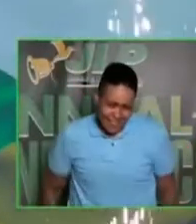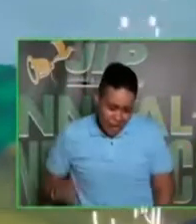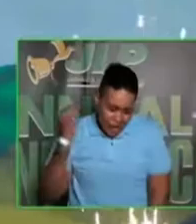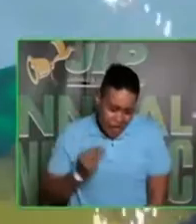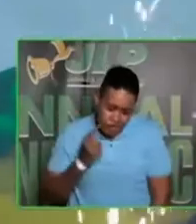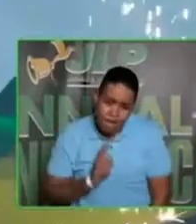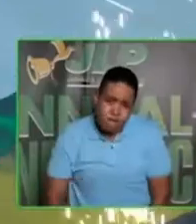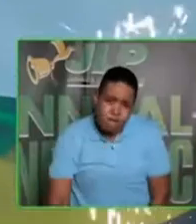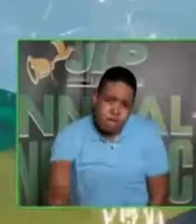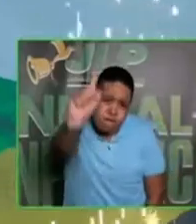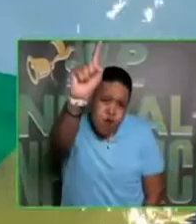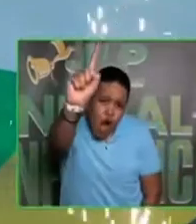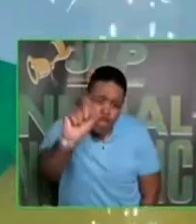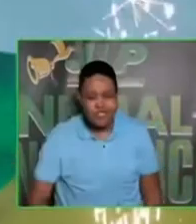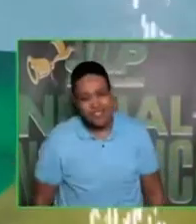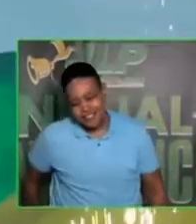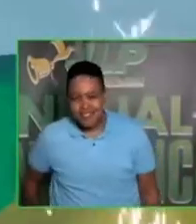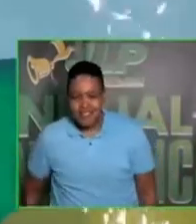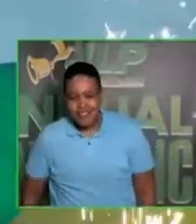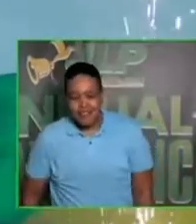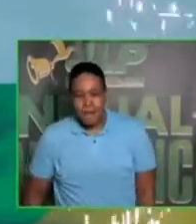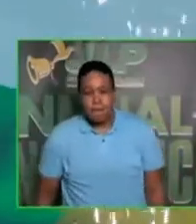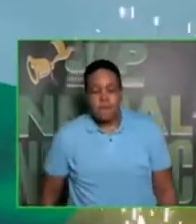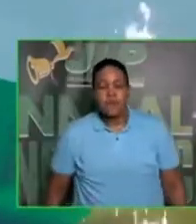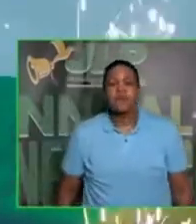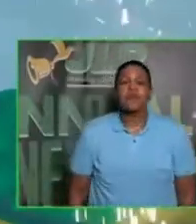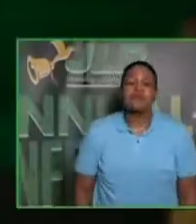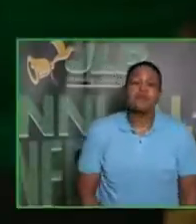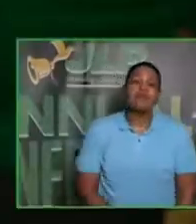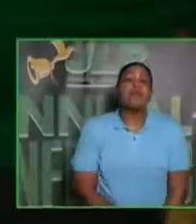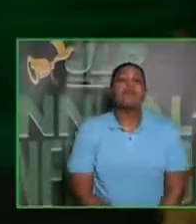Jamaica? It has only happened under the Jamaica Labour Party.